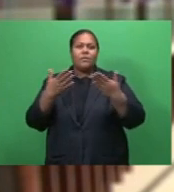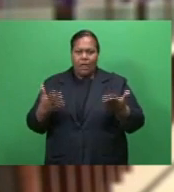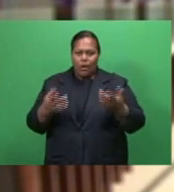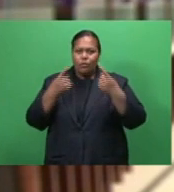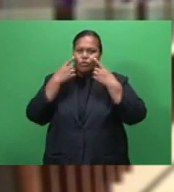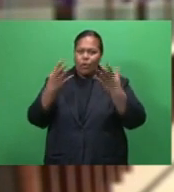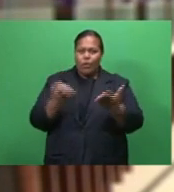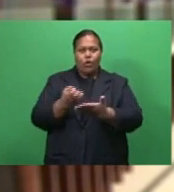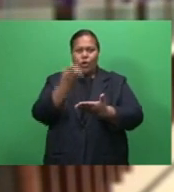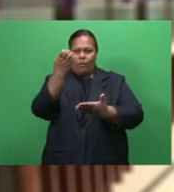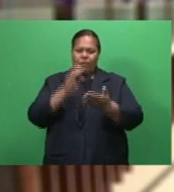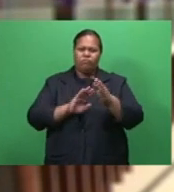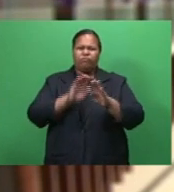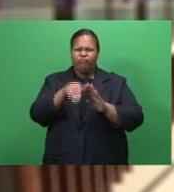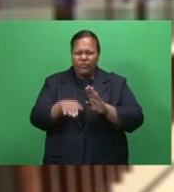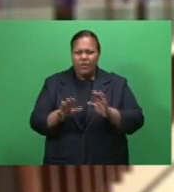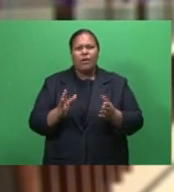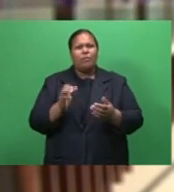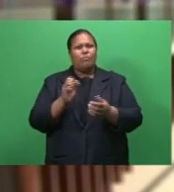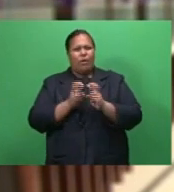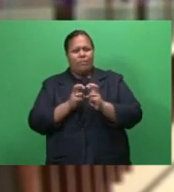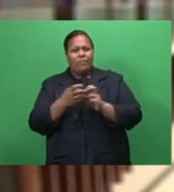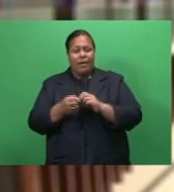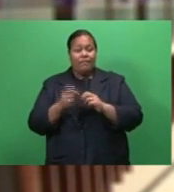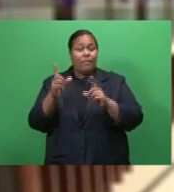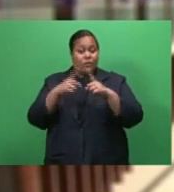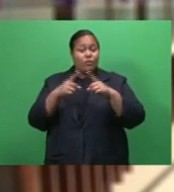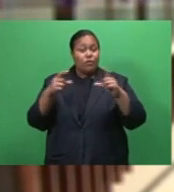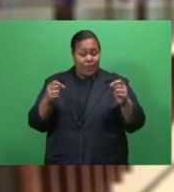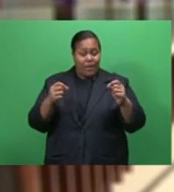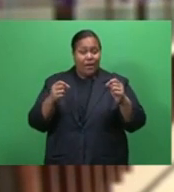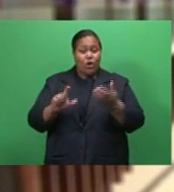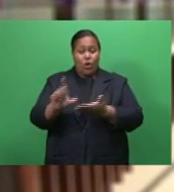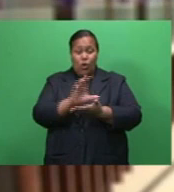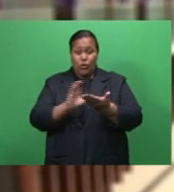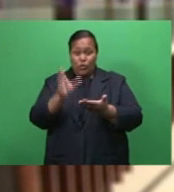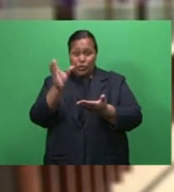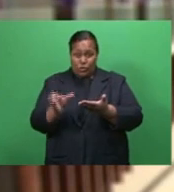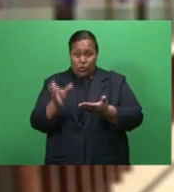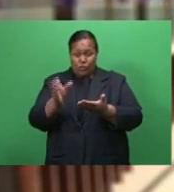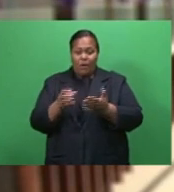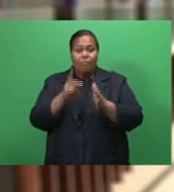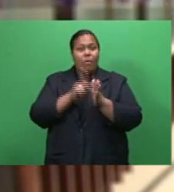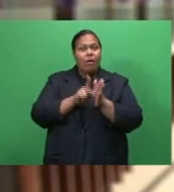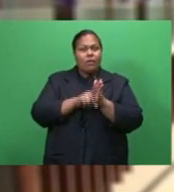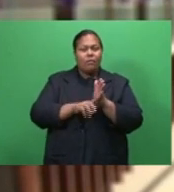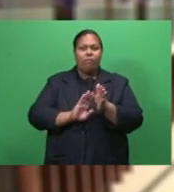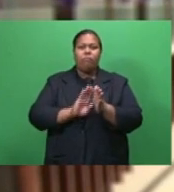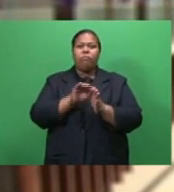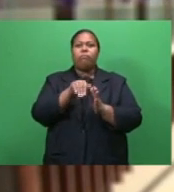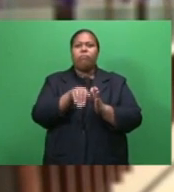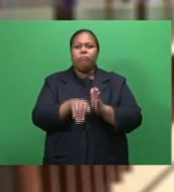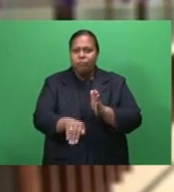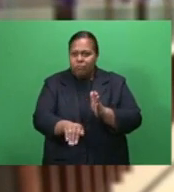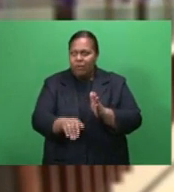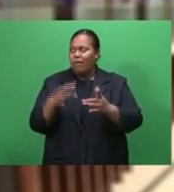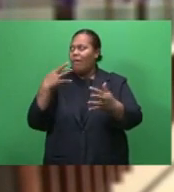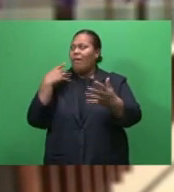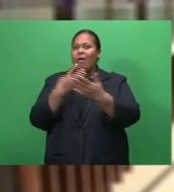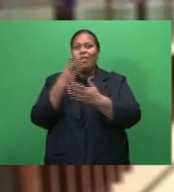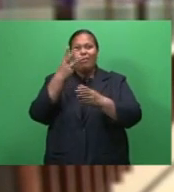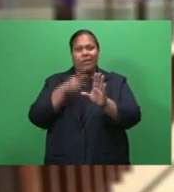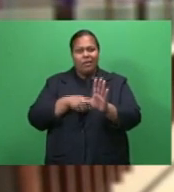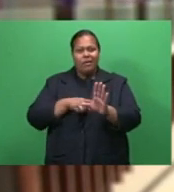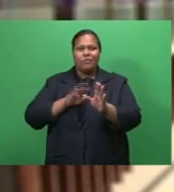stimulus measures. Meanwhile, Japan's core consumer prices fell for the first time in more than 3 years in April on an annual